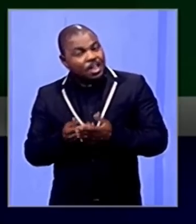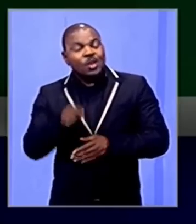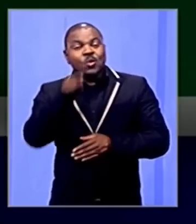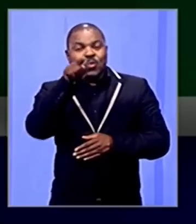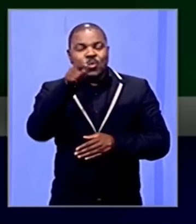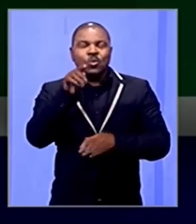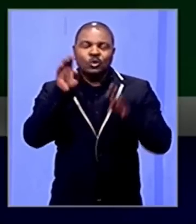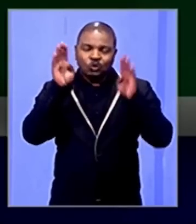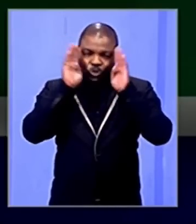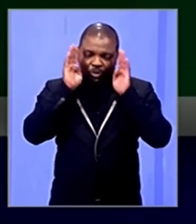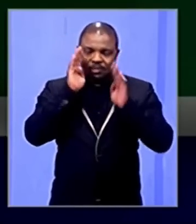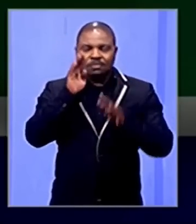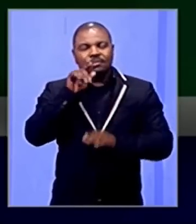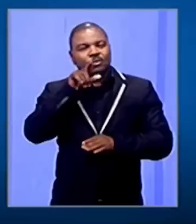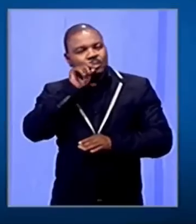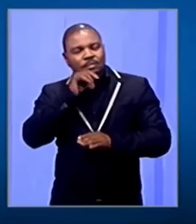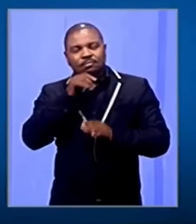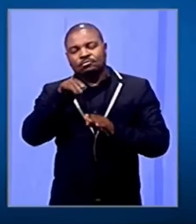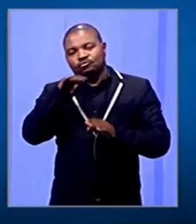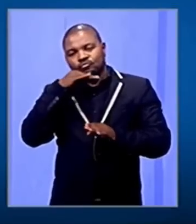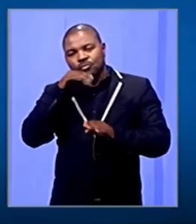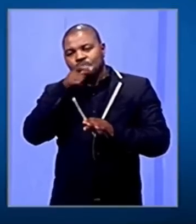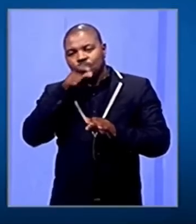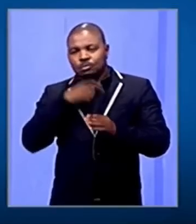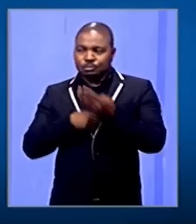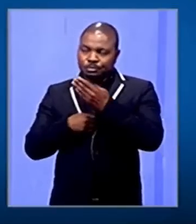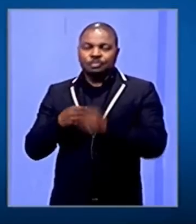mo Twitter le Facebook.